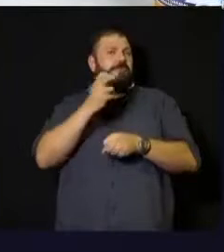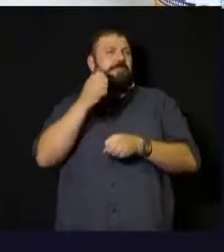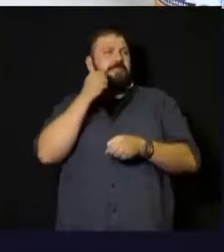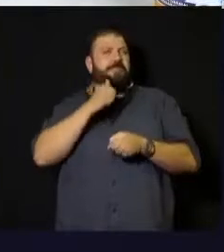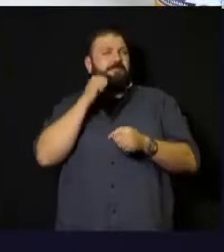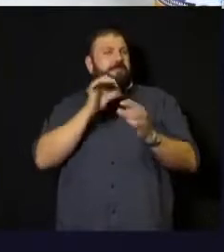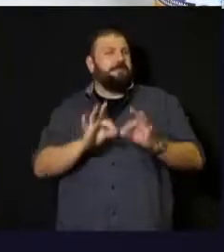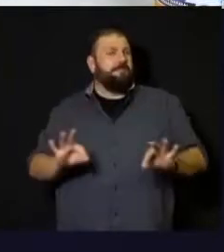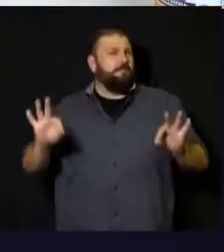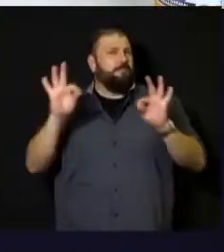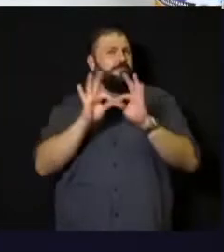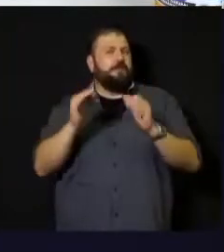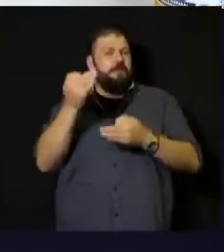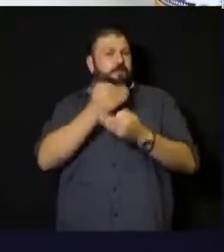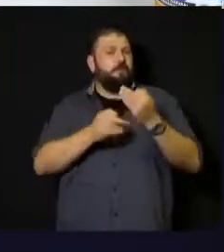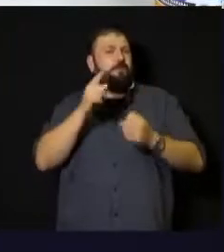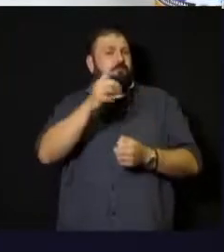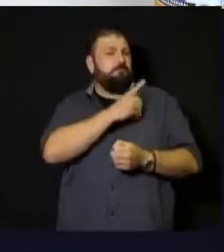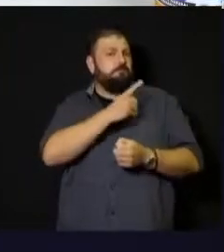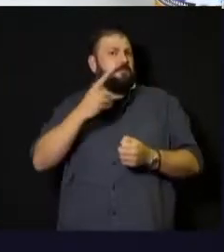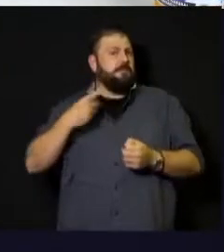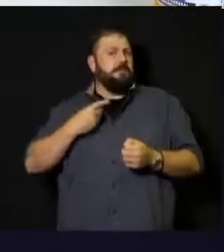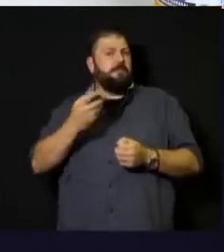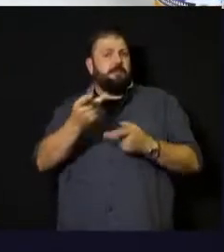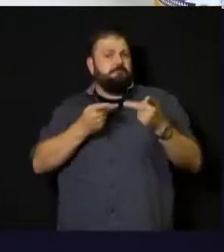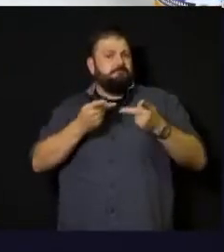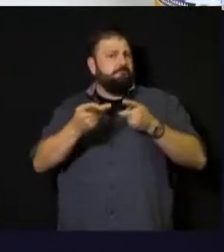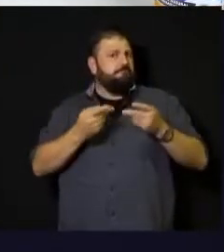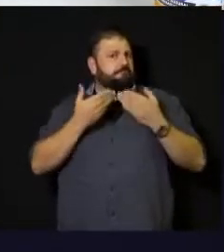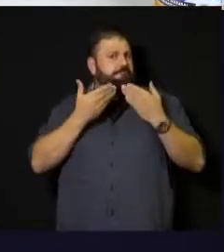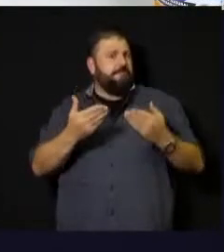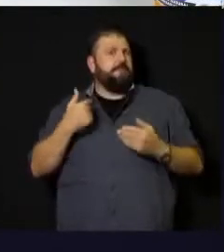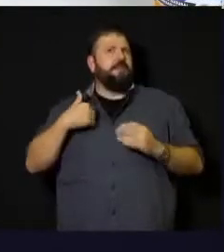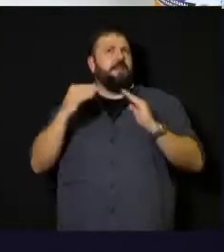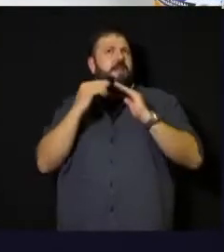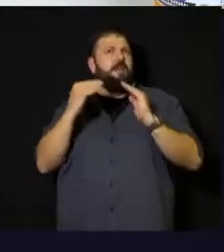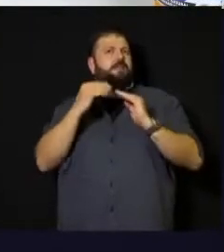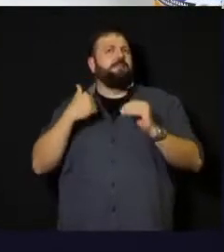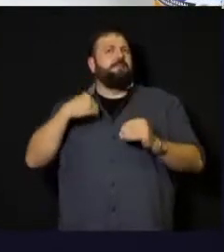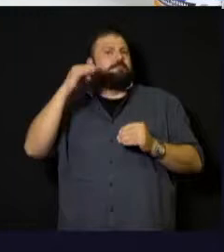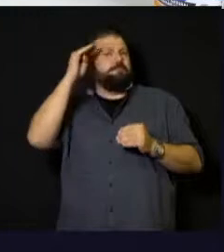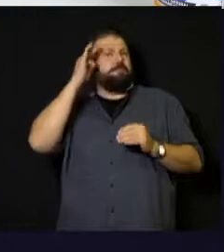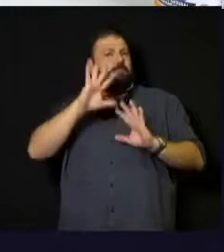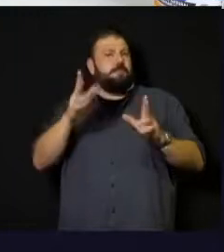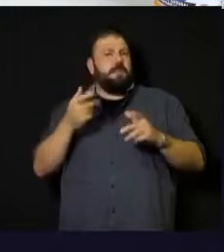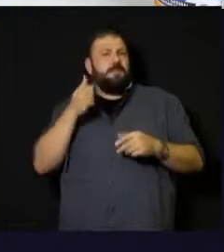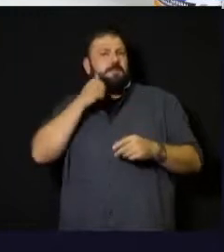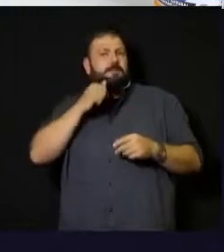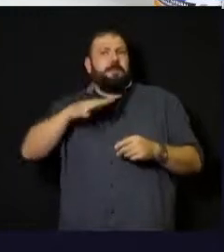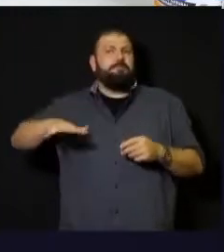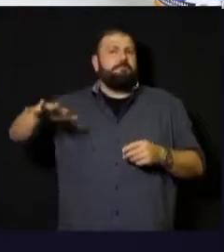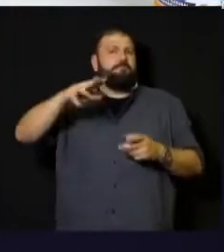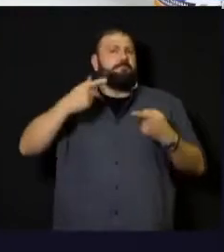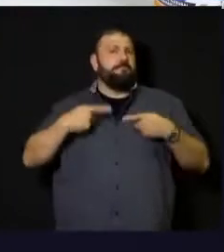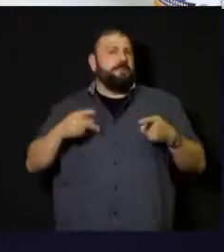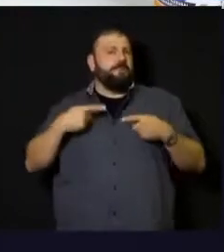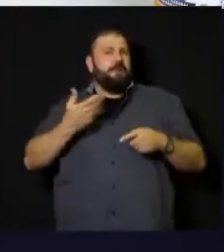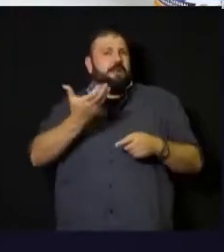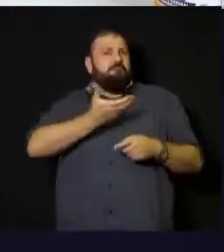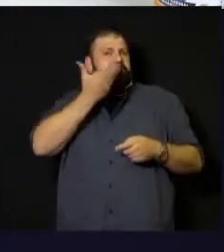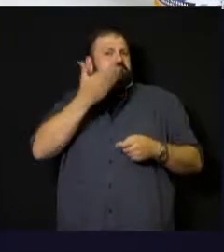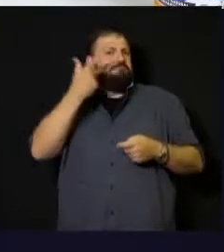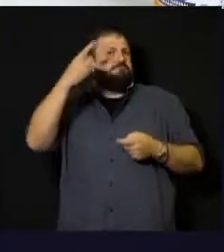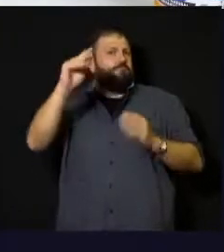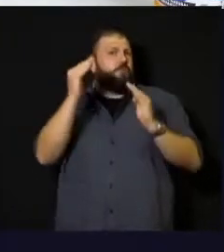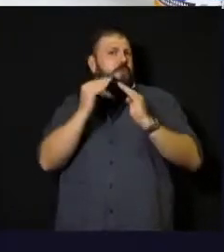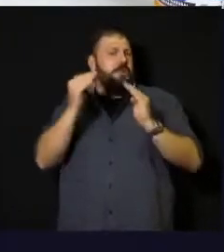very incredibly. So something very important that we have to take into account when you do work from home, or you have your